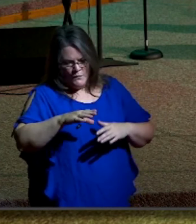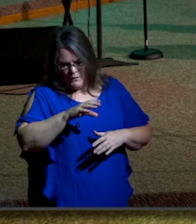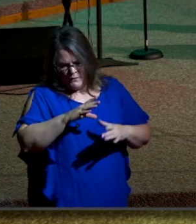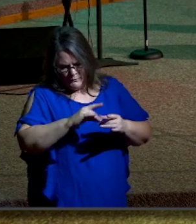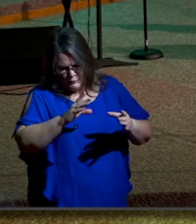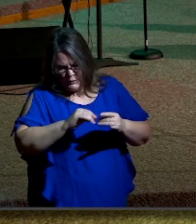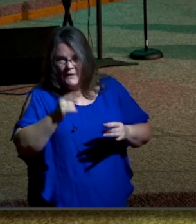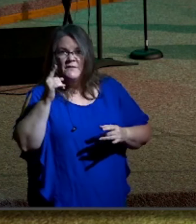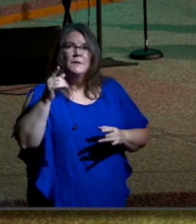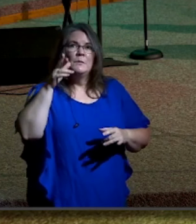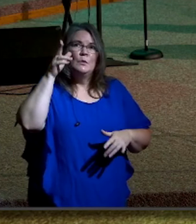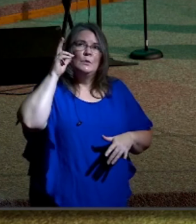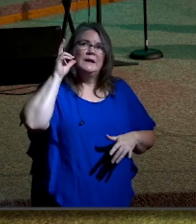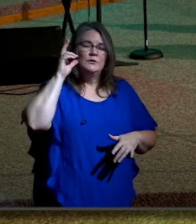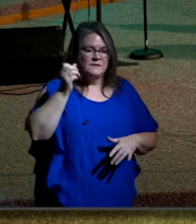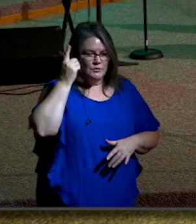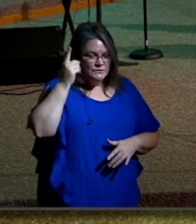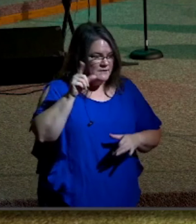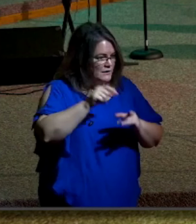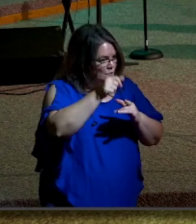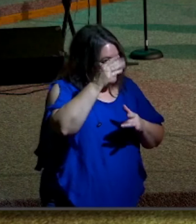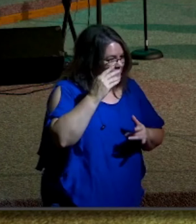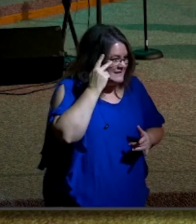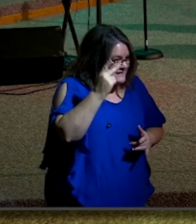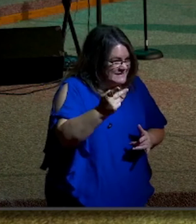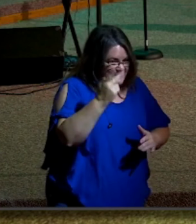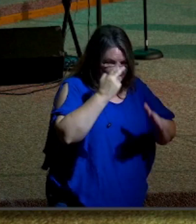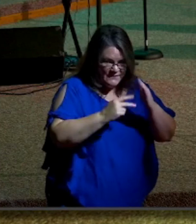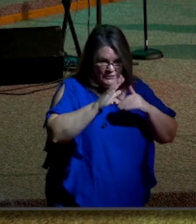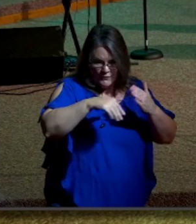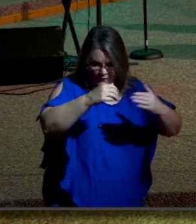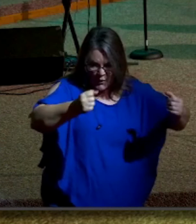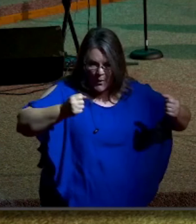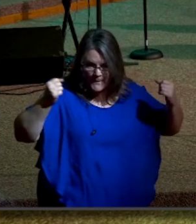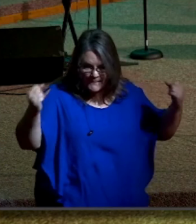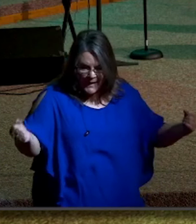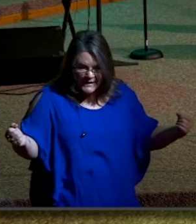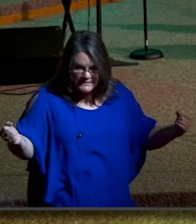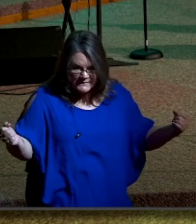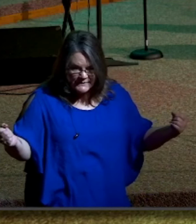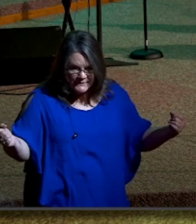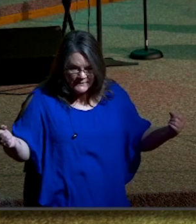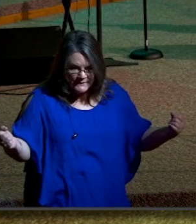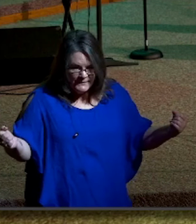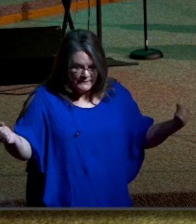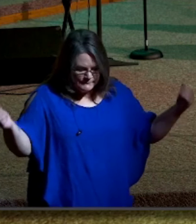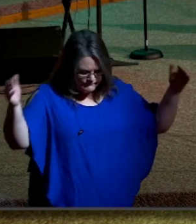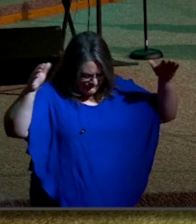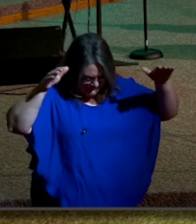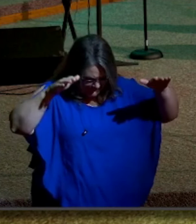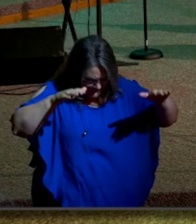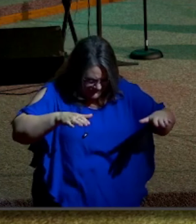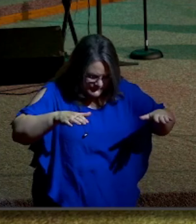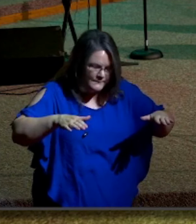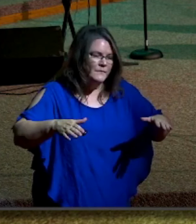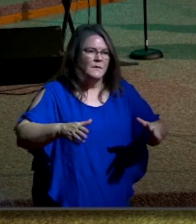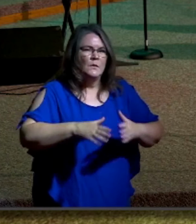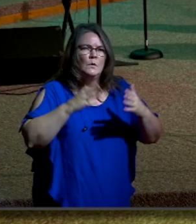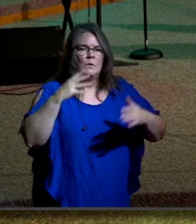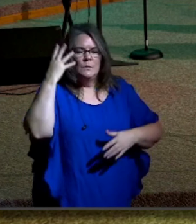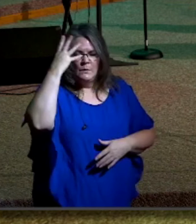God, who sees the vision of the Almighty, falling down with his eyes uncovered, how lovely are